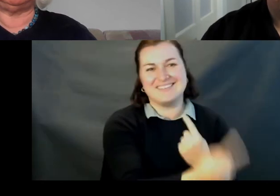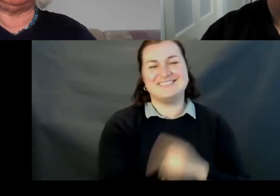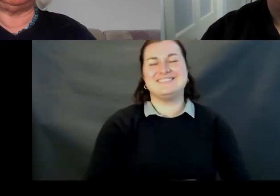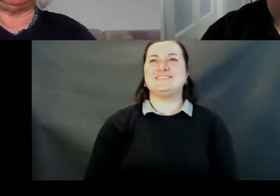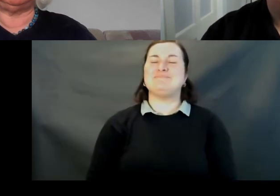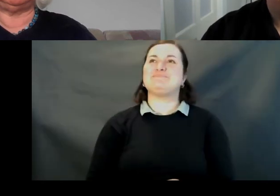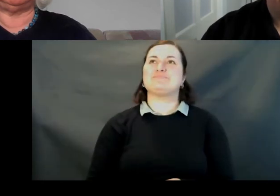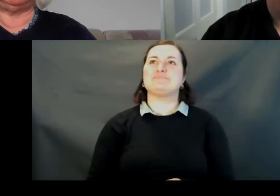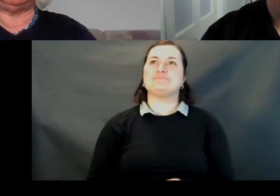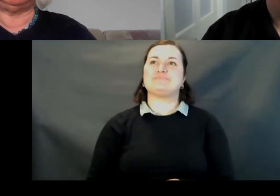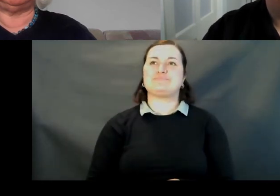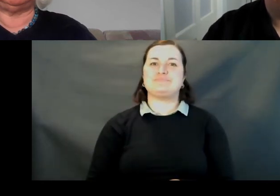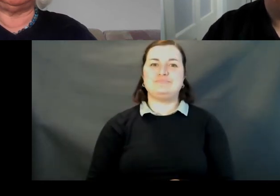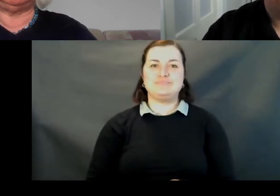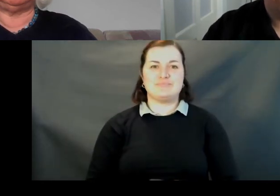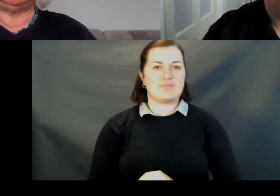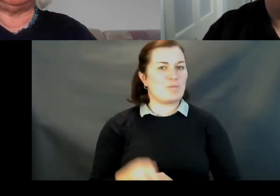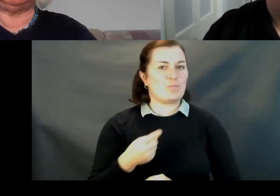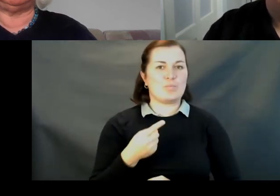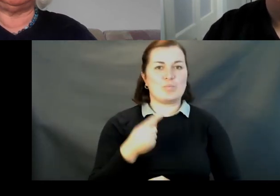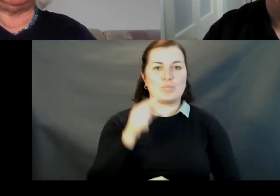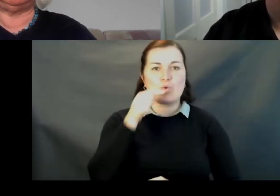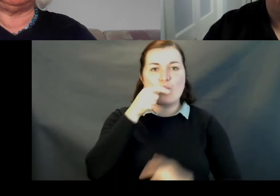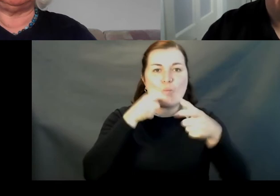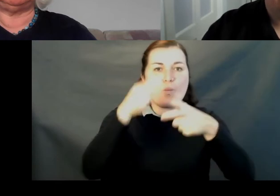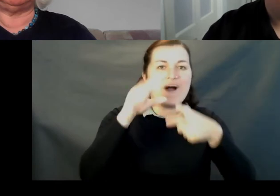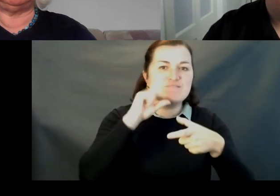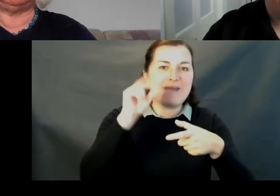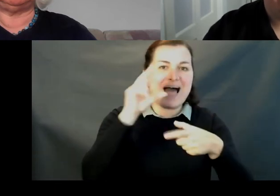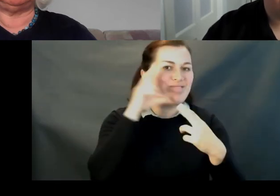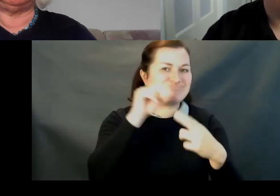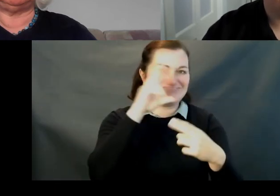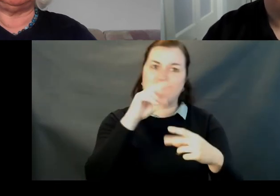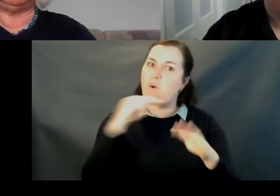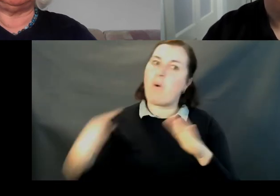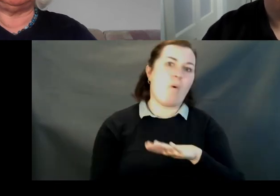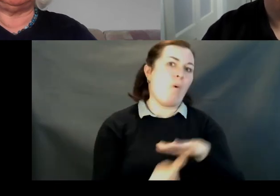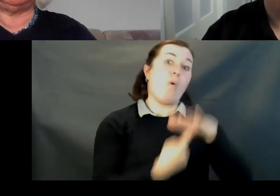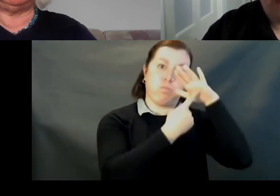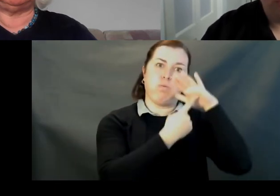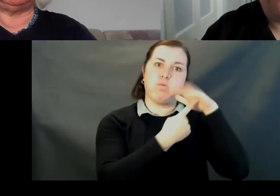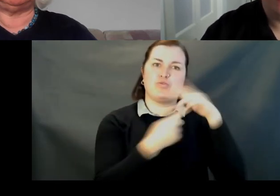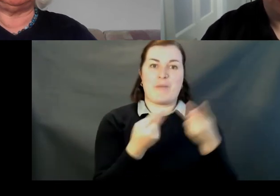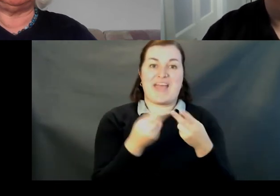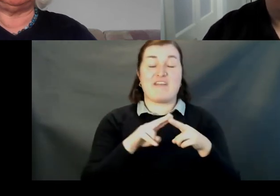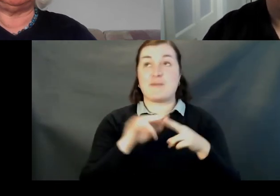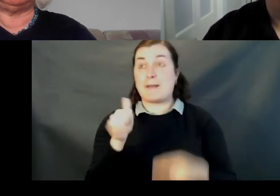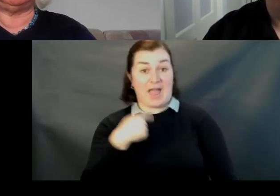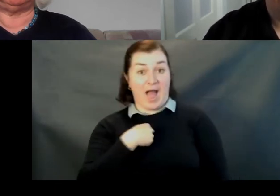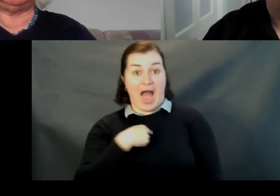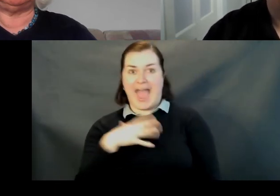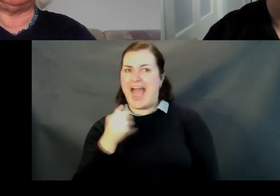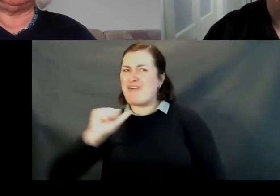mouth. So if someone like myself has a really great experience somewhere, they will definitely then pass